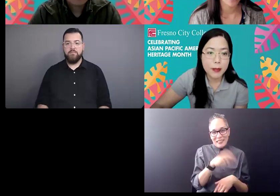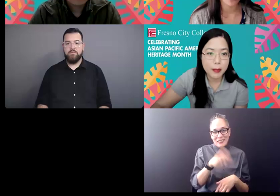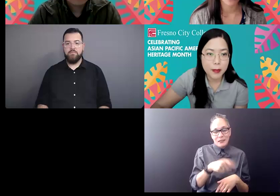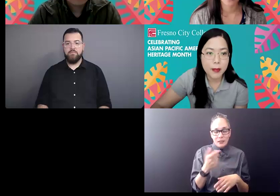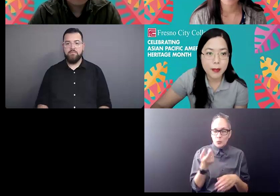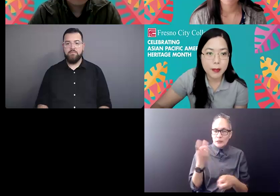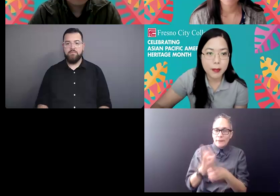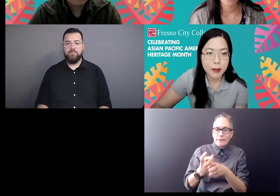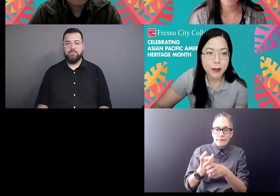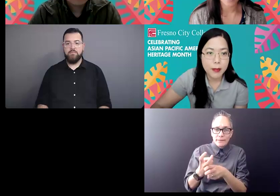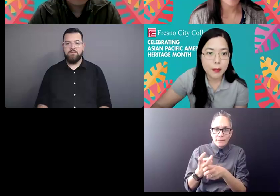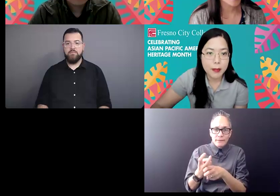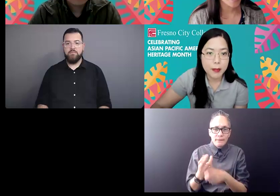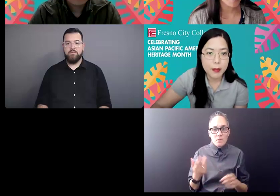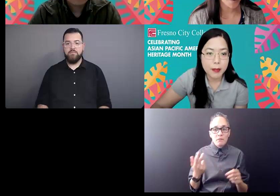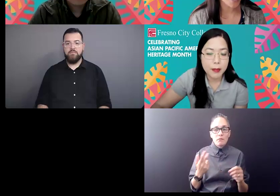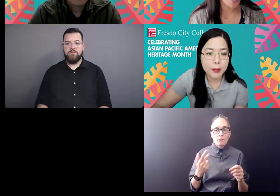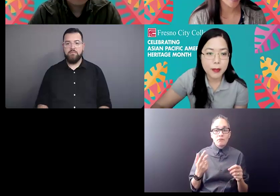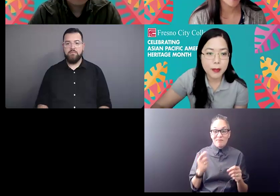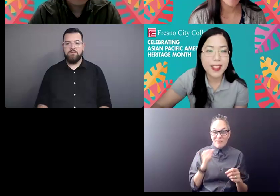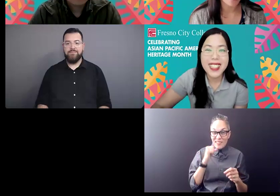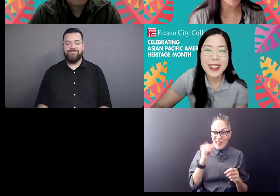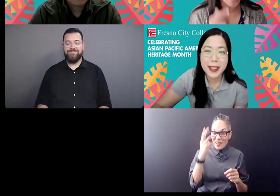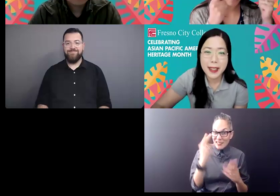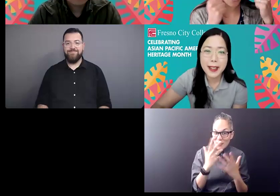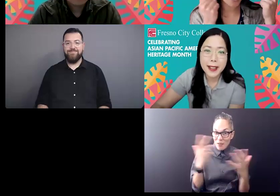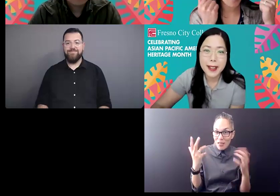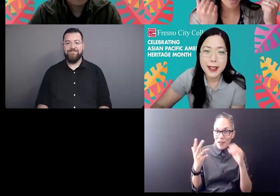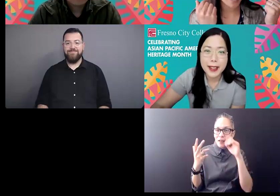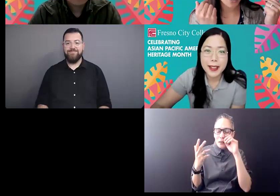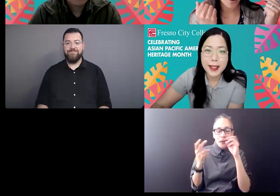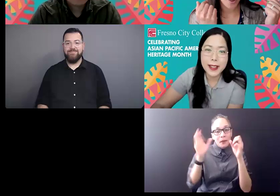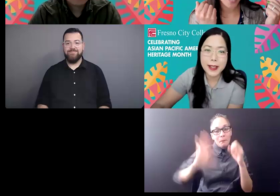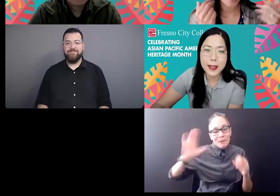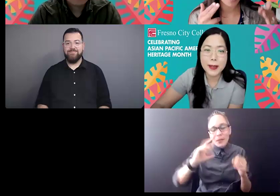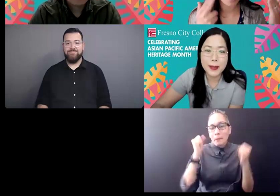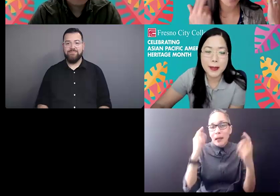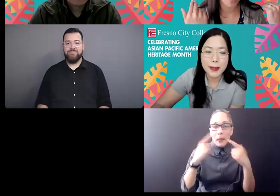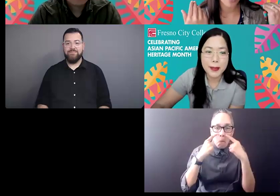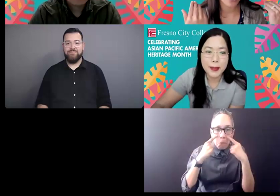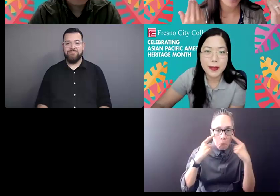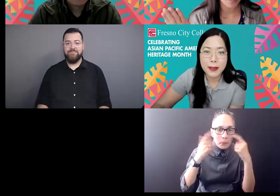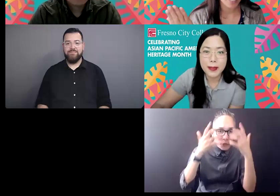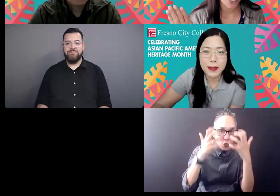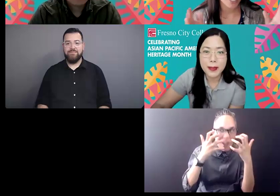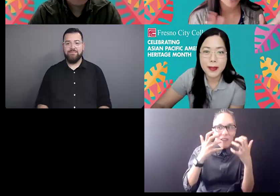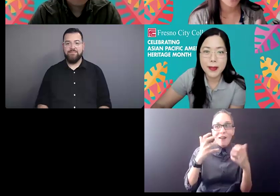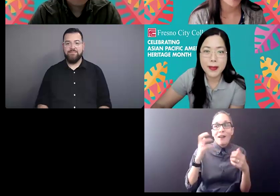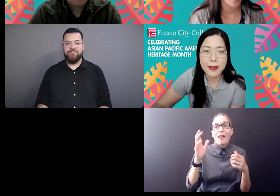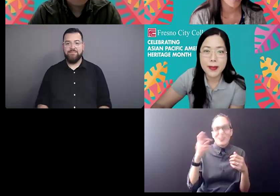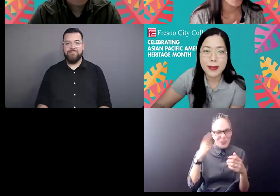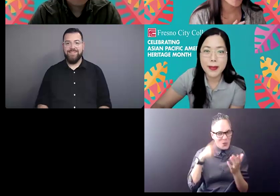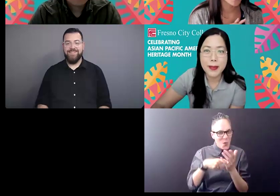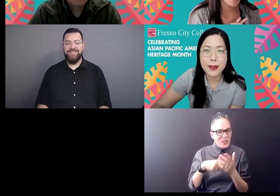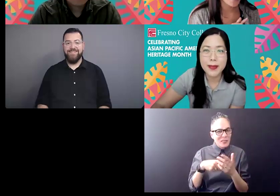very difficult. I didn't sleep much. I used to have lots of bags under my eyes. It's probably why I've got those permanent dark